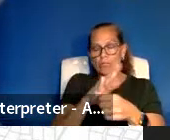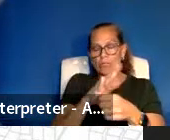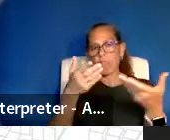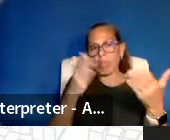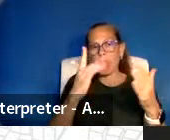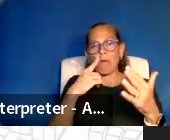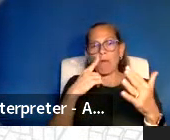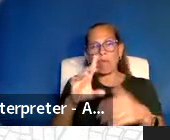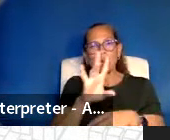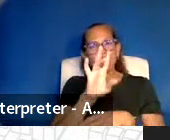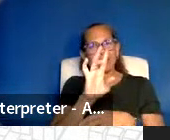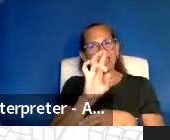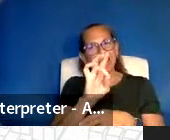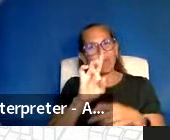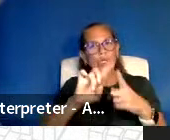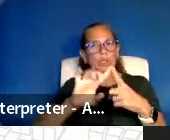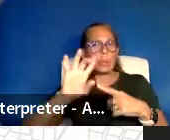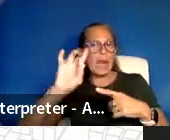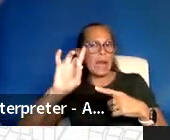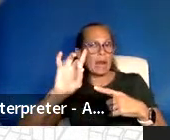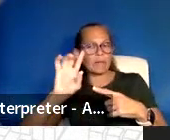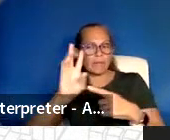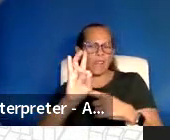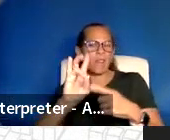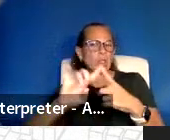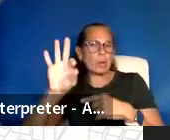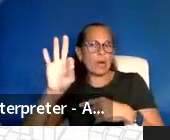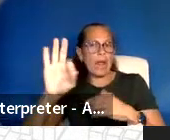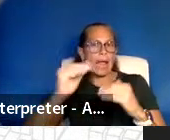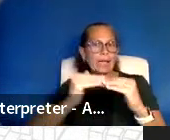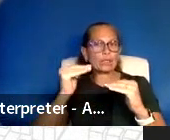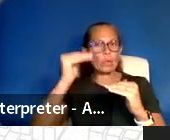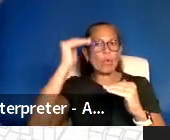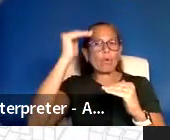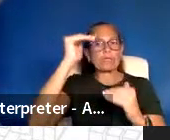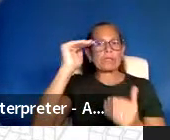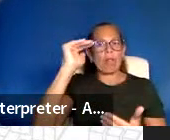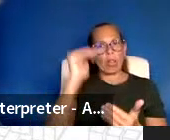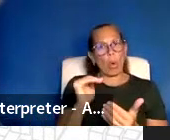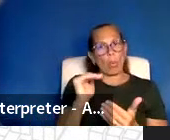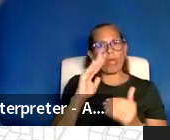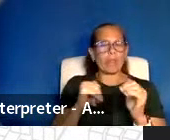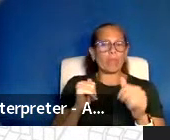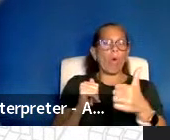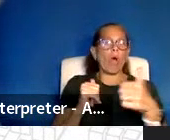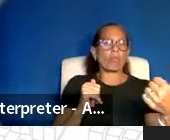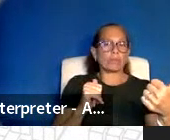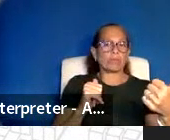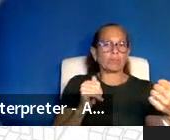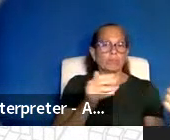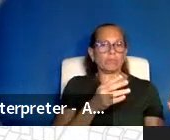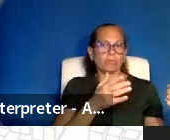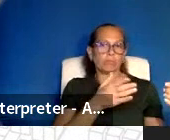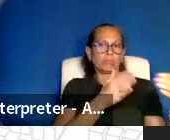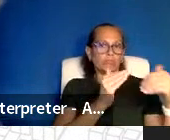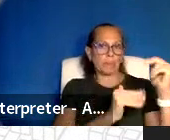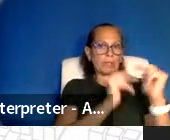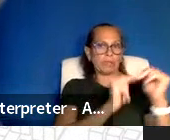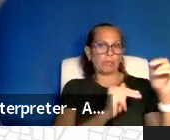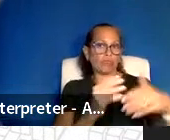for 7 to 9 stories, significantly lower than the Parkchester buildings across East Tremont Avenue. And